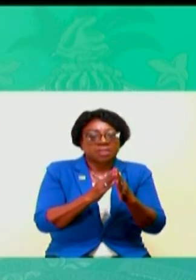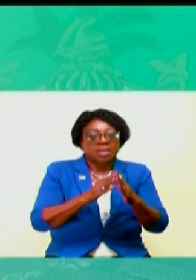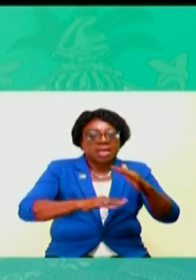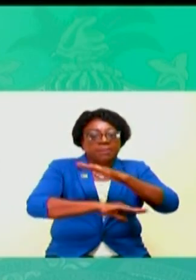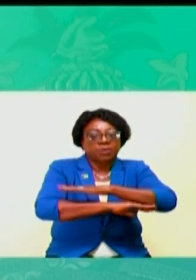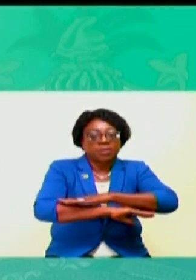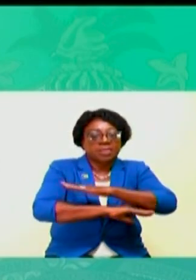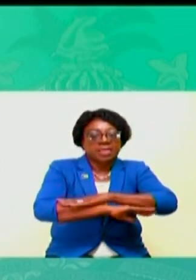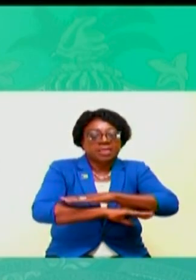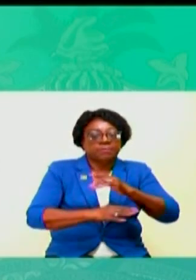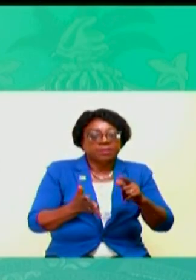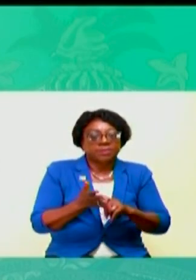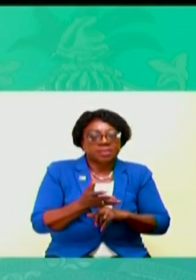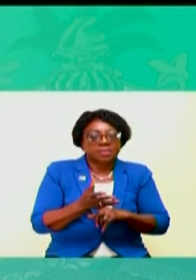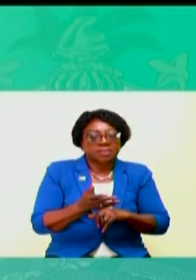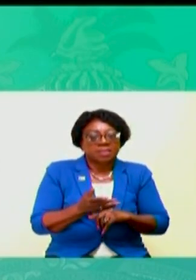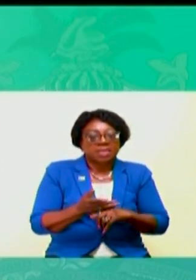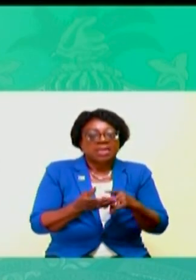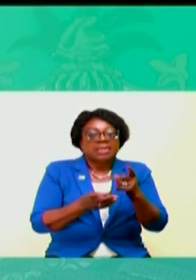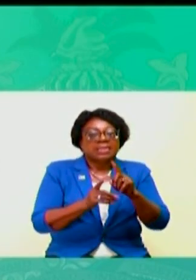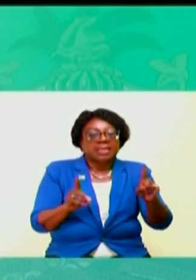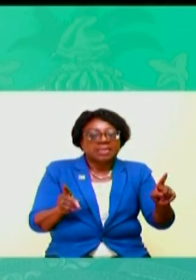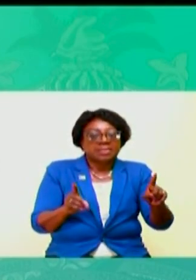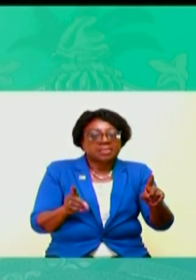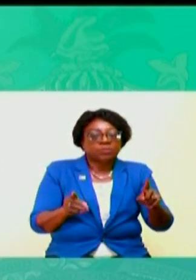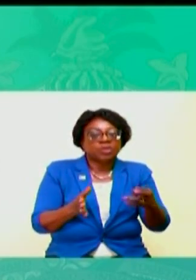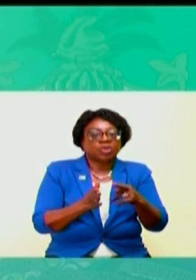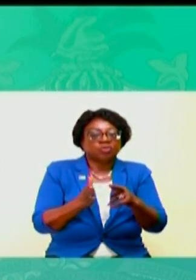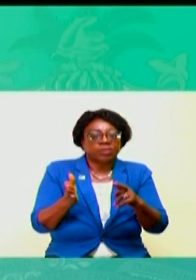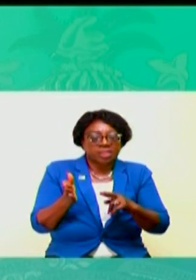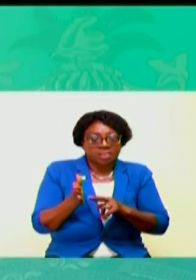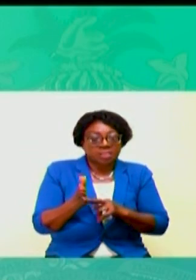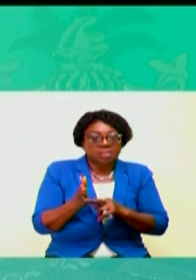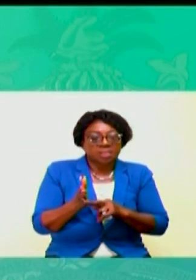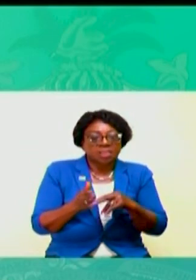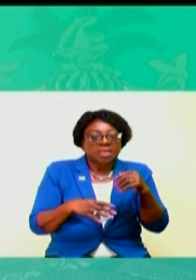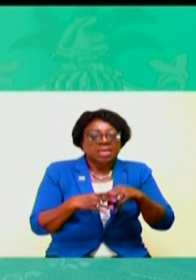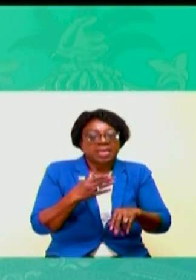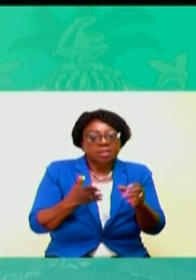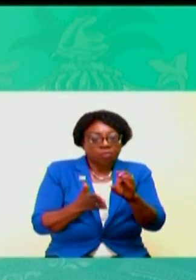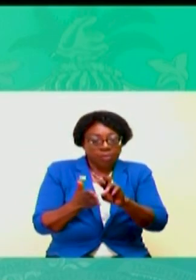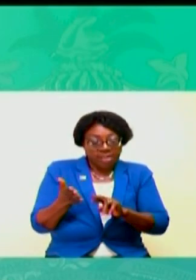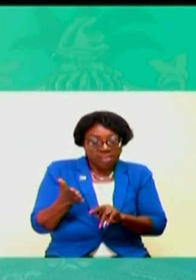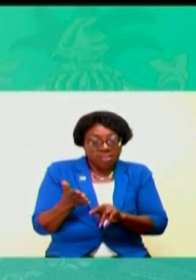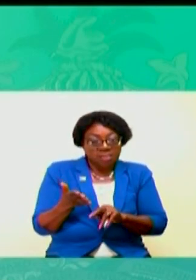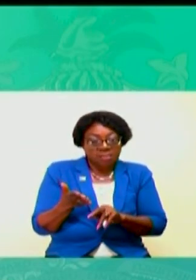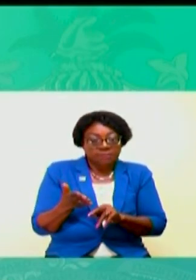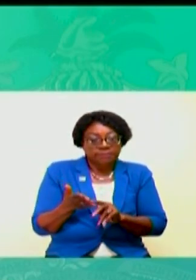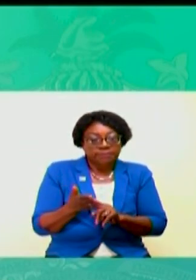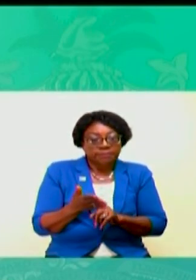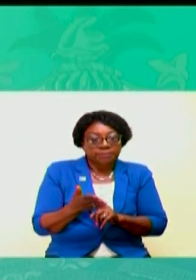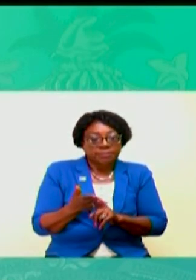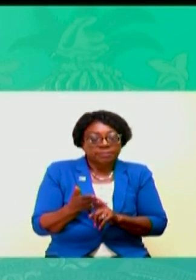this, the lease, which is registered in the records. Registry of Records.